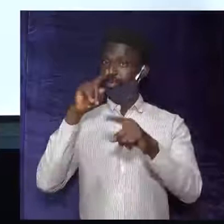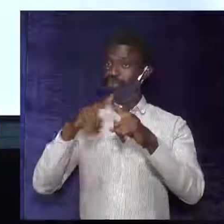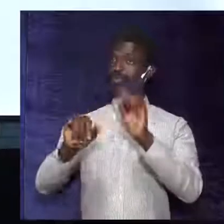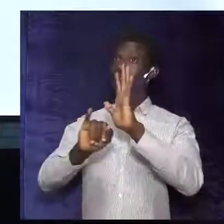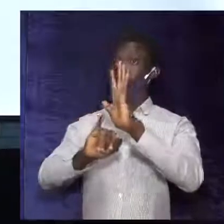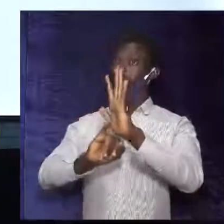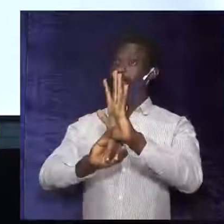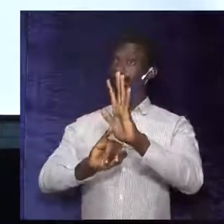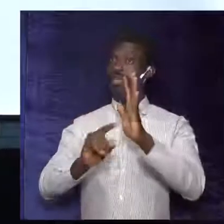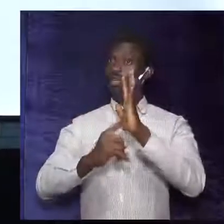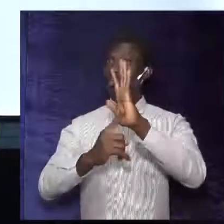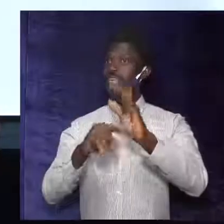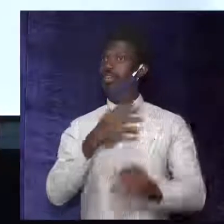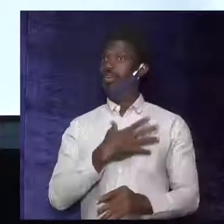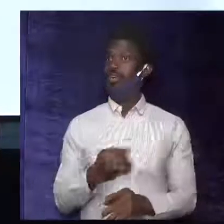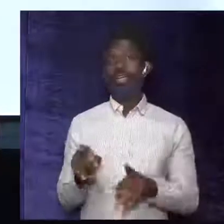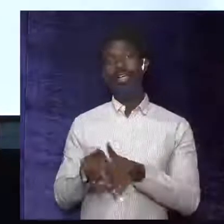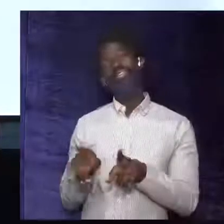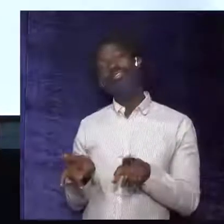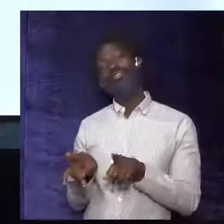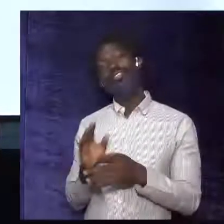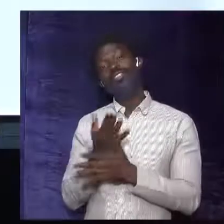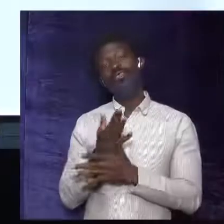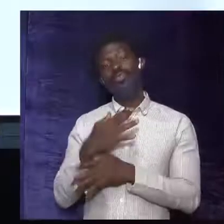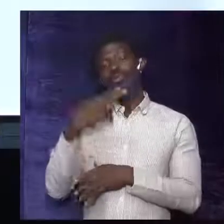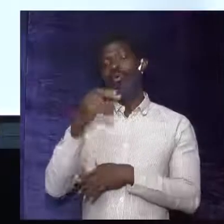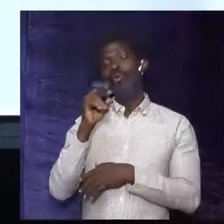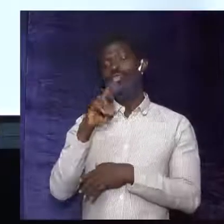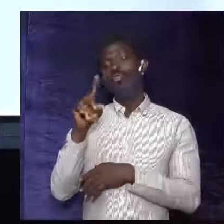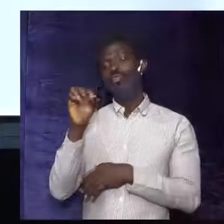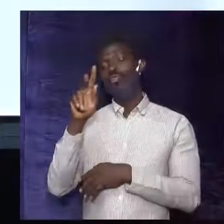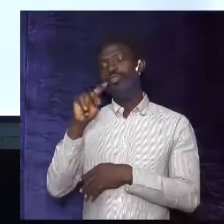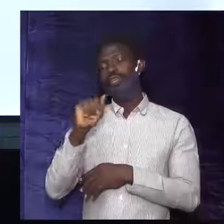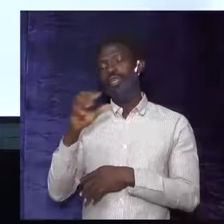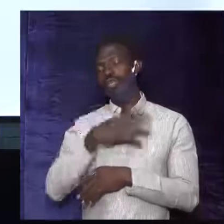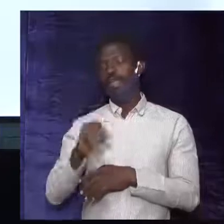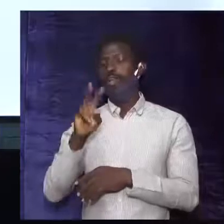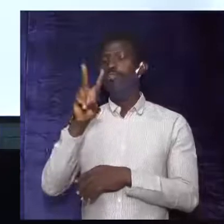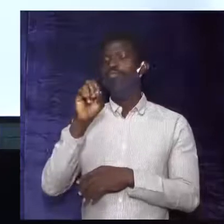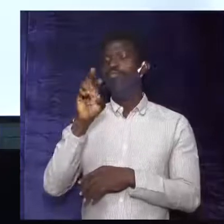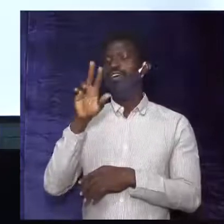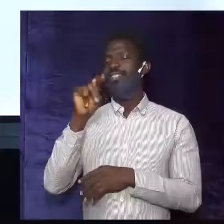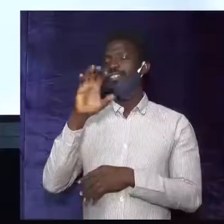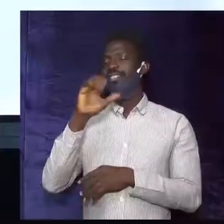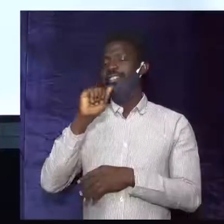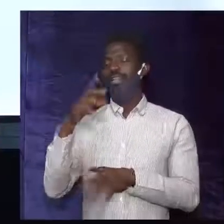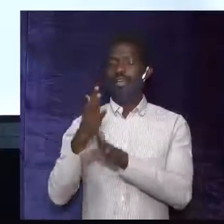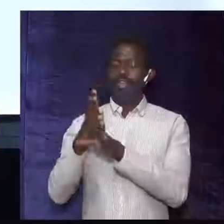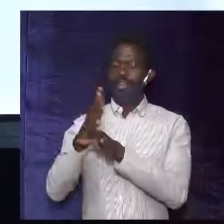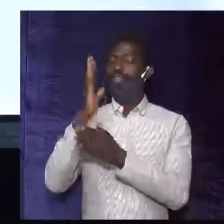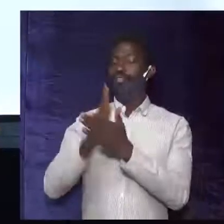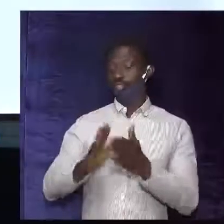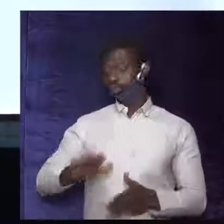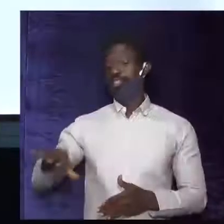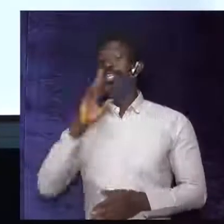to identify and differentiate between horizontal and vertical lines. I mean, there are a lot of kids out